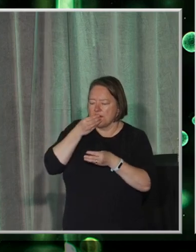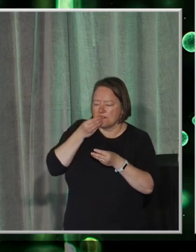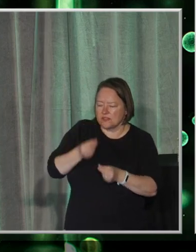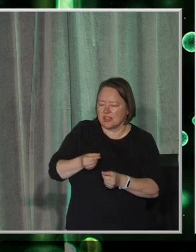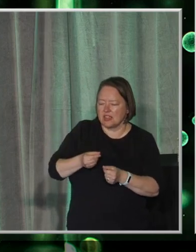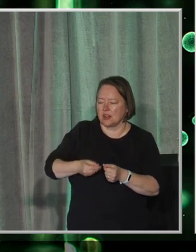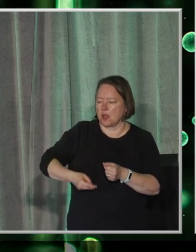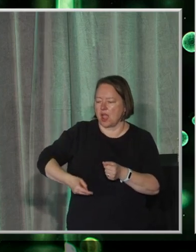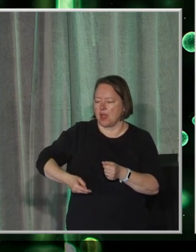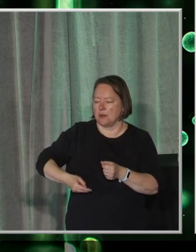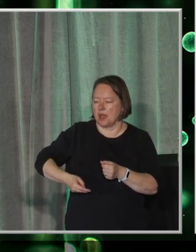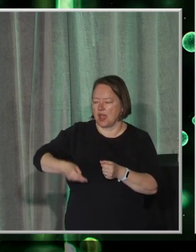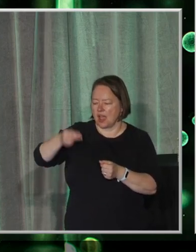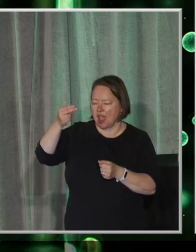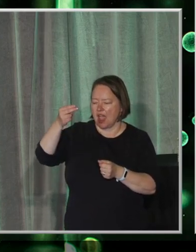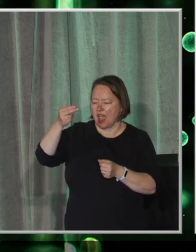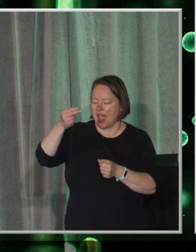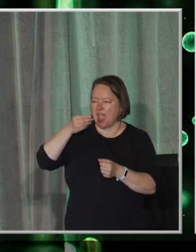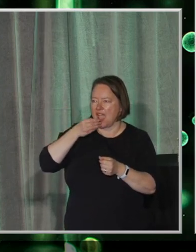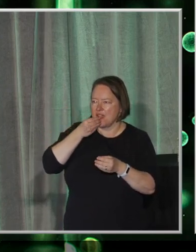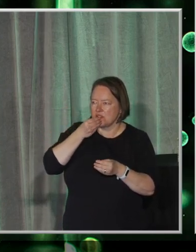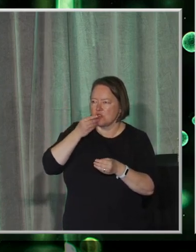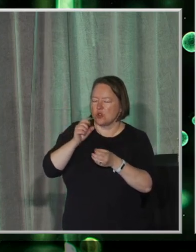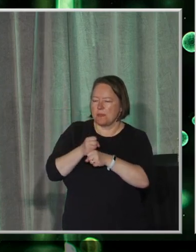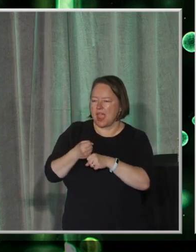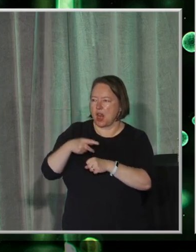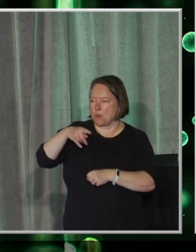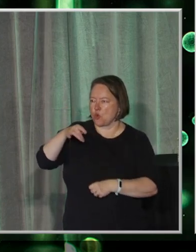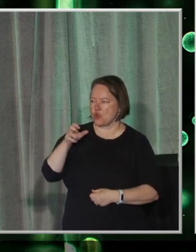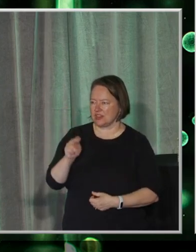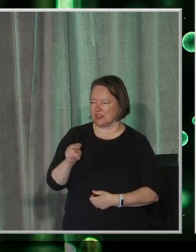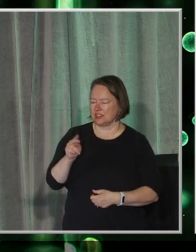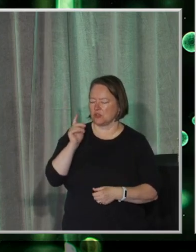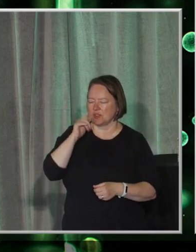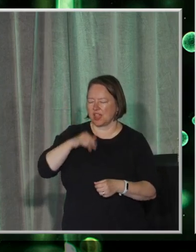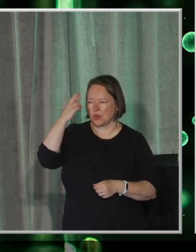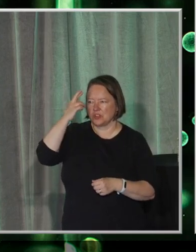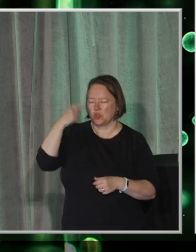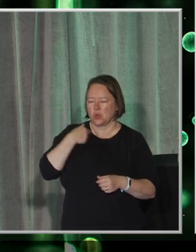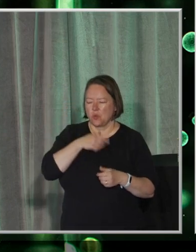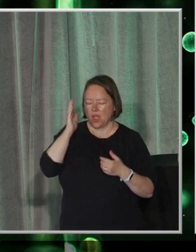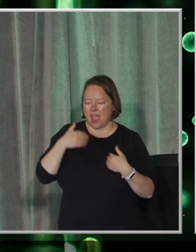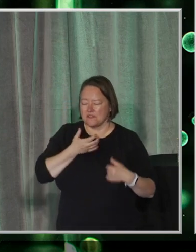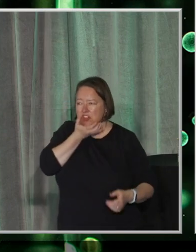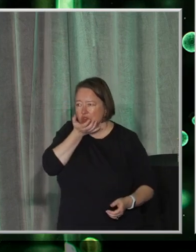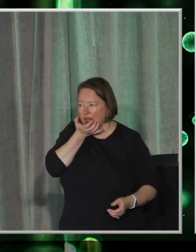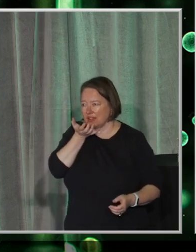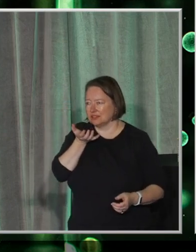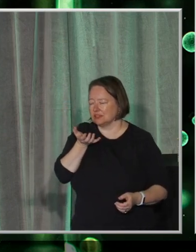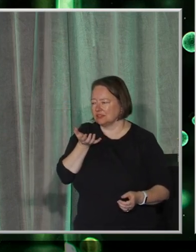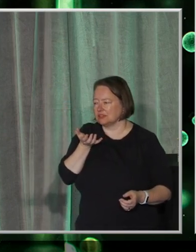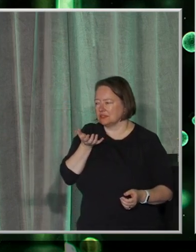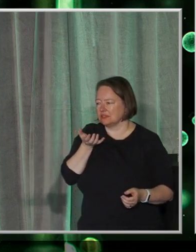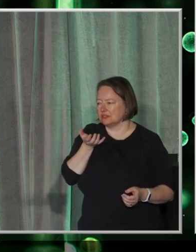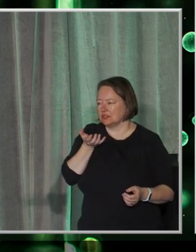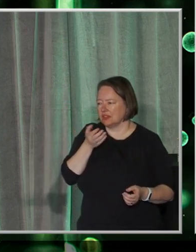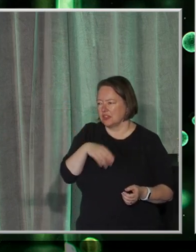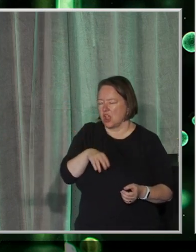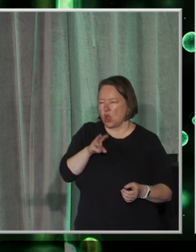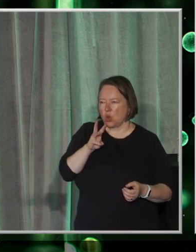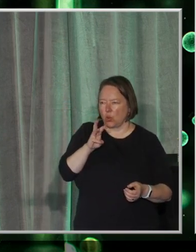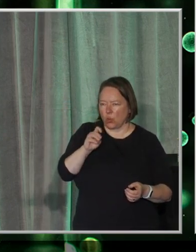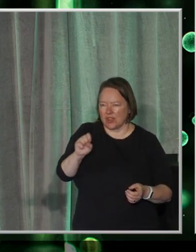high feeds made up of protein. And for that reason, we even have the grass, the weed that is